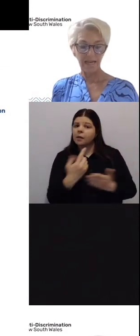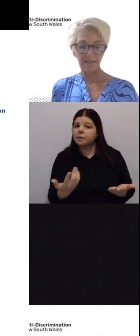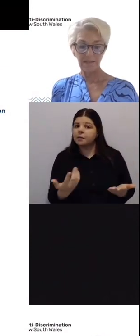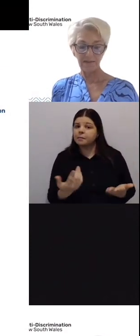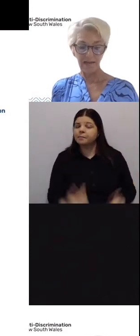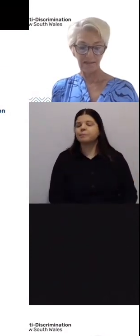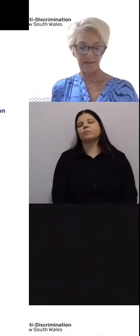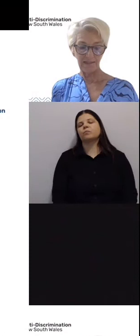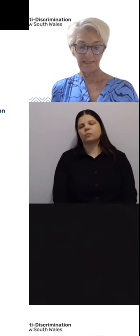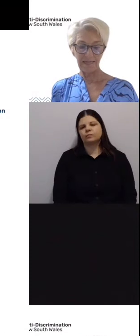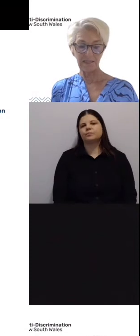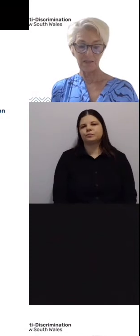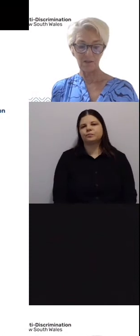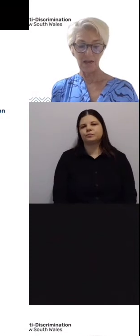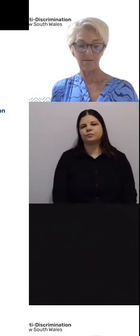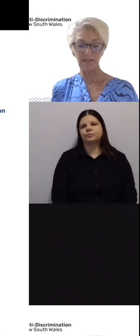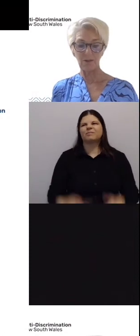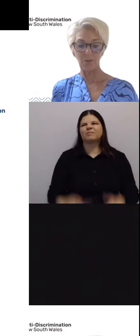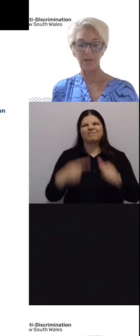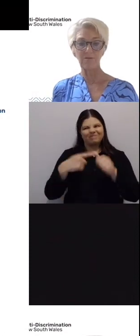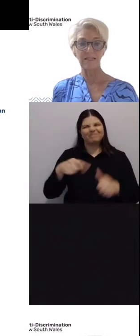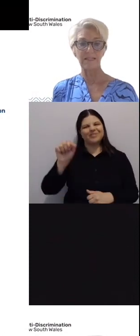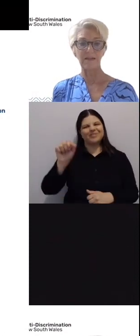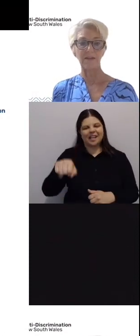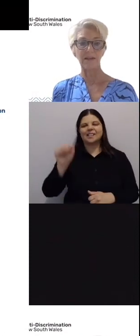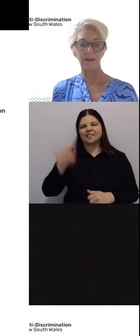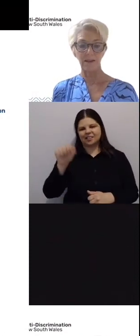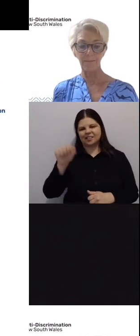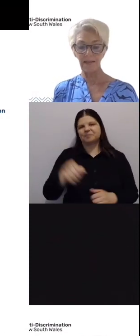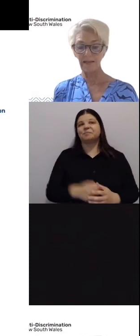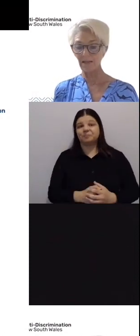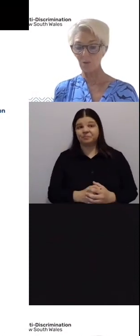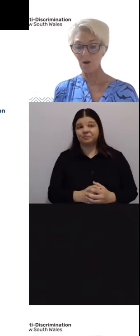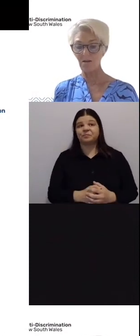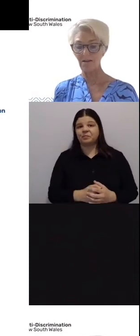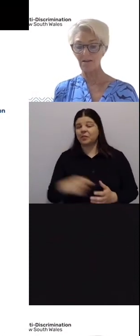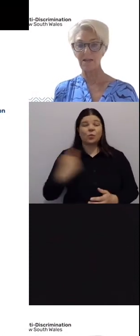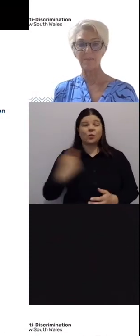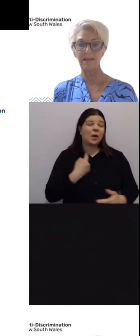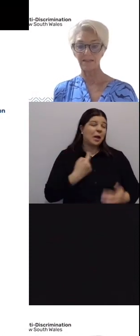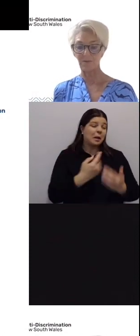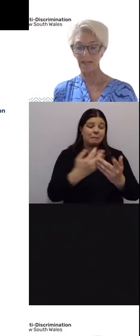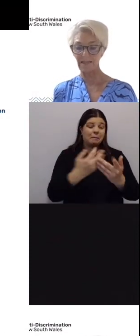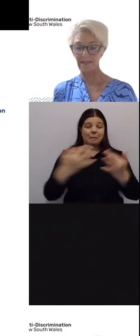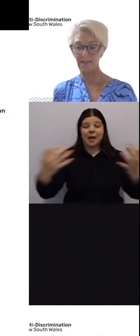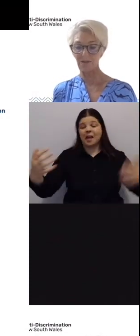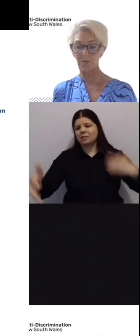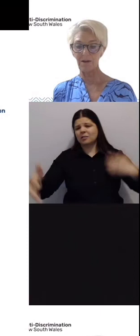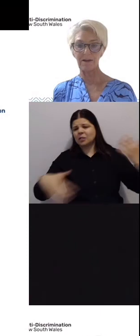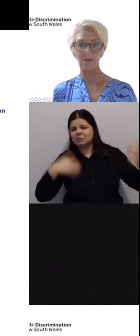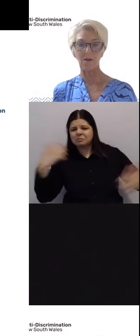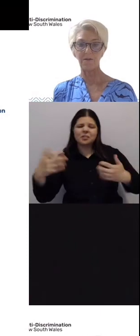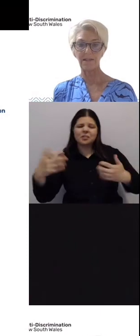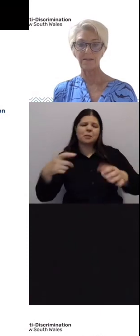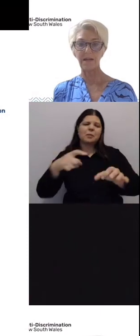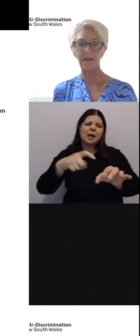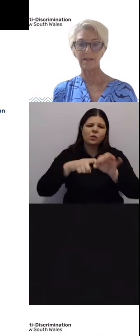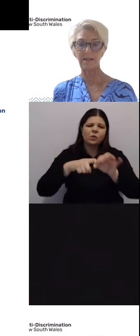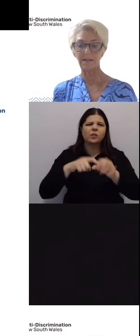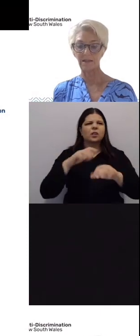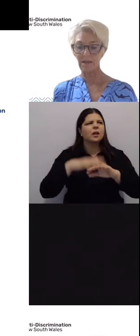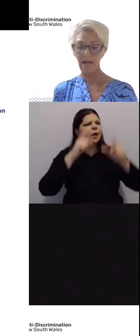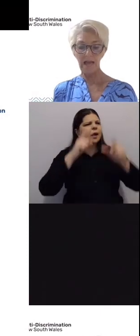Well, the answer to that is yes. Currently, we are receiving many inquiries and complaints relating to the wearing of